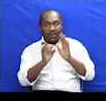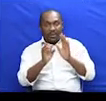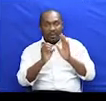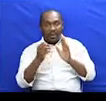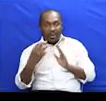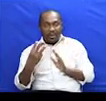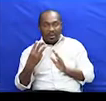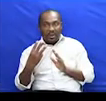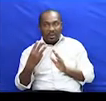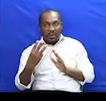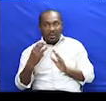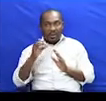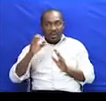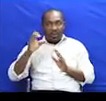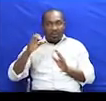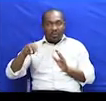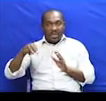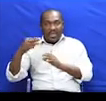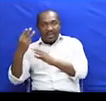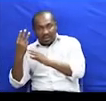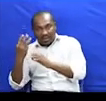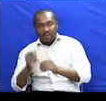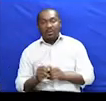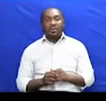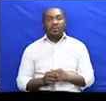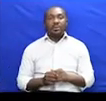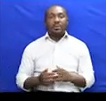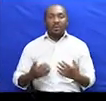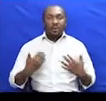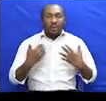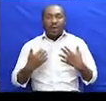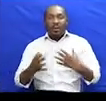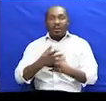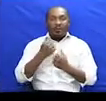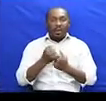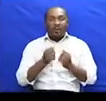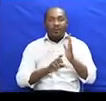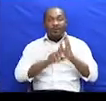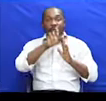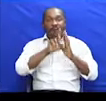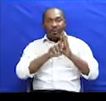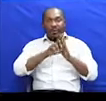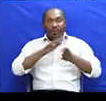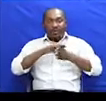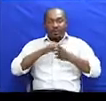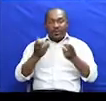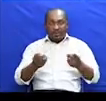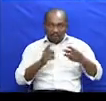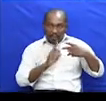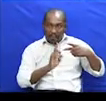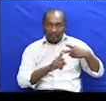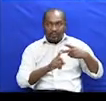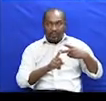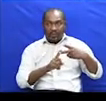16.03 cubic centimeter. So now we have the volume used. What is the volume of this?